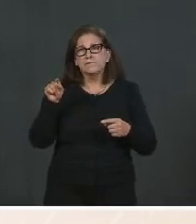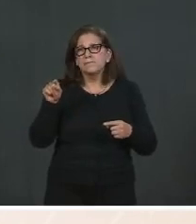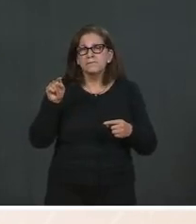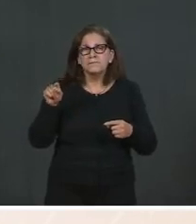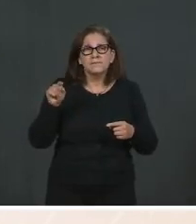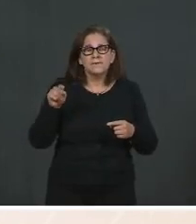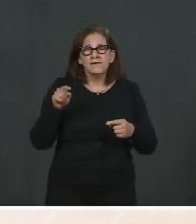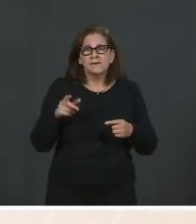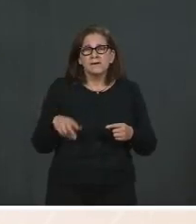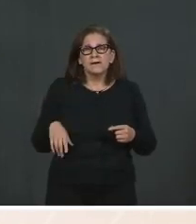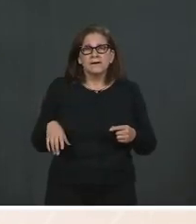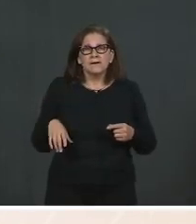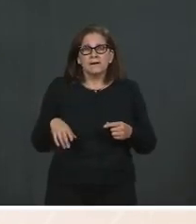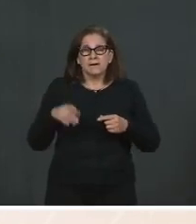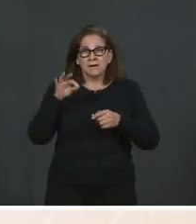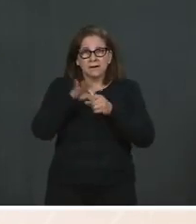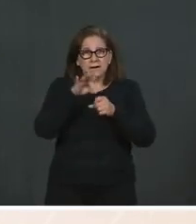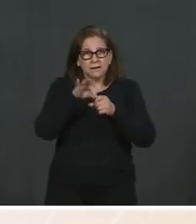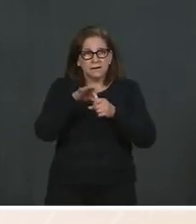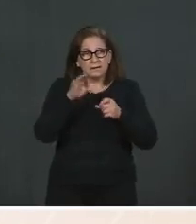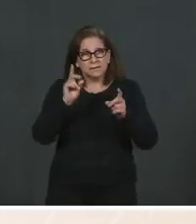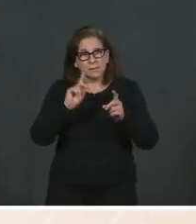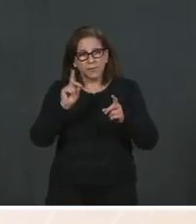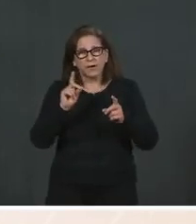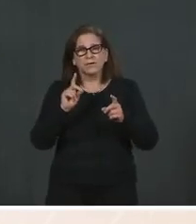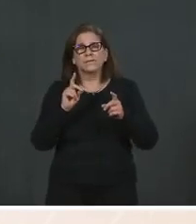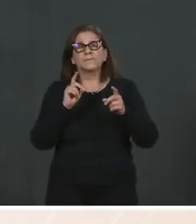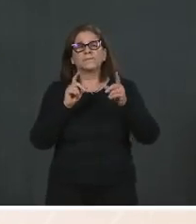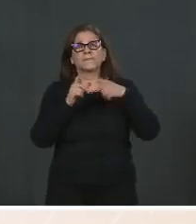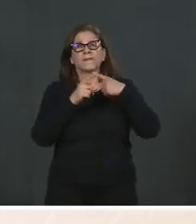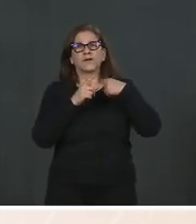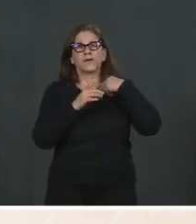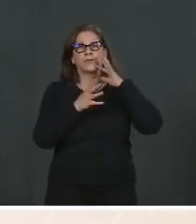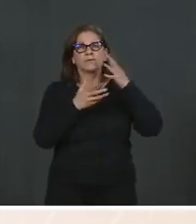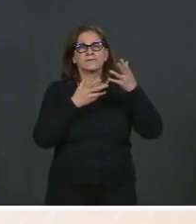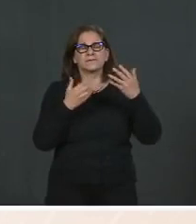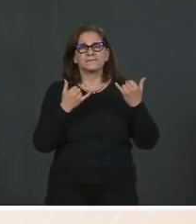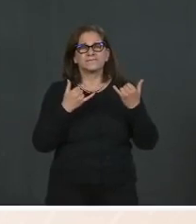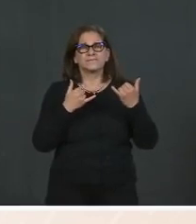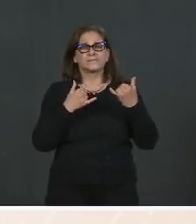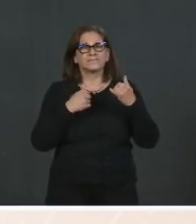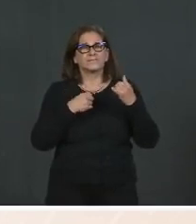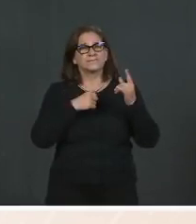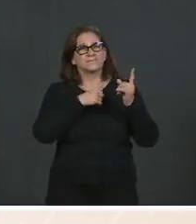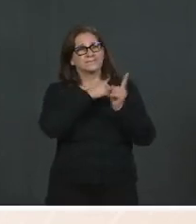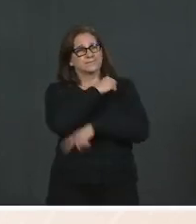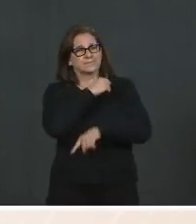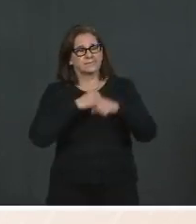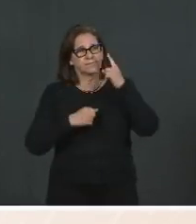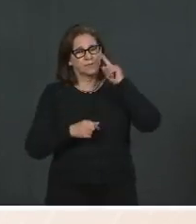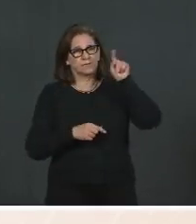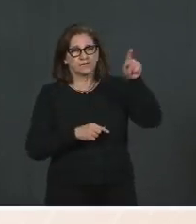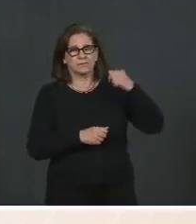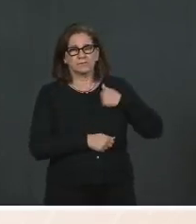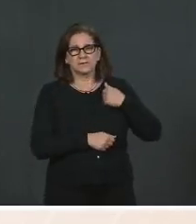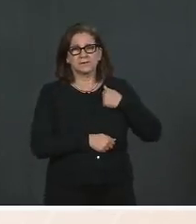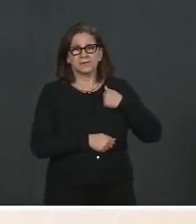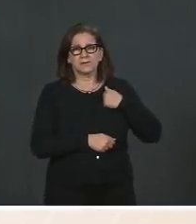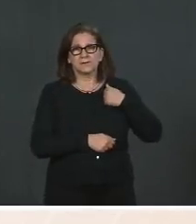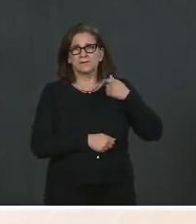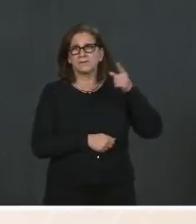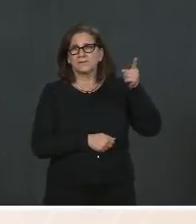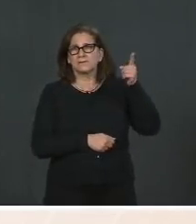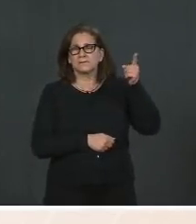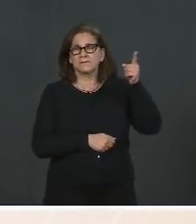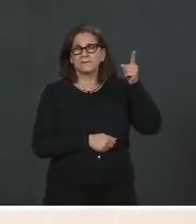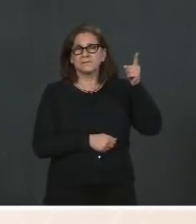democratically elected government. Additionally, the sanctions on military-owned holding companies, MEC and MEHL, were we announced